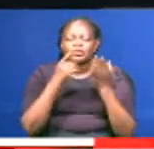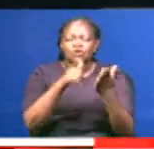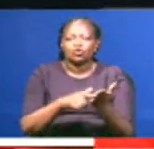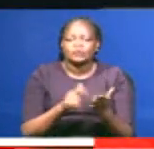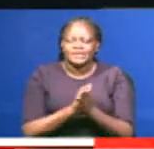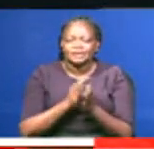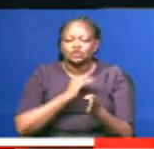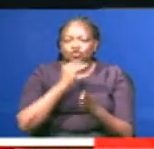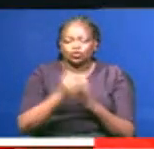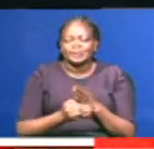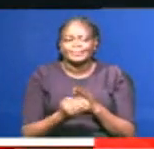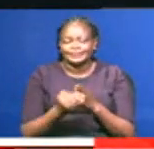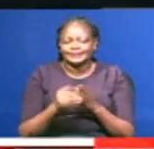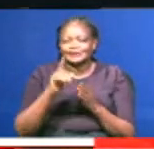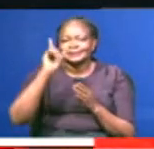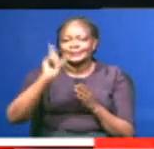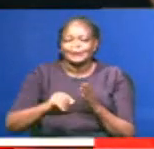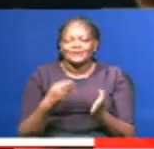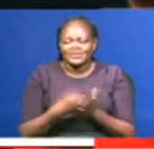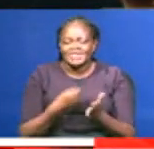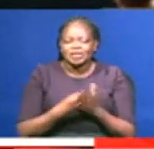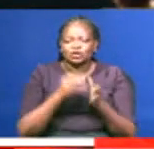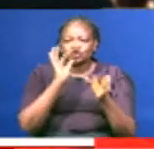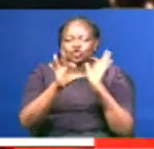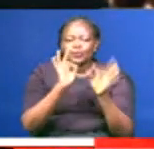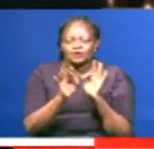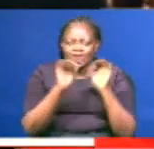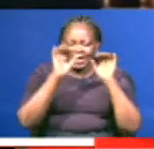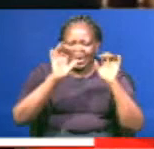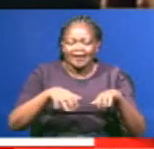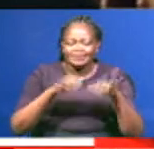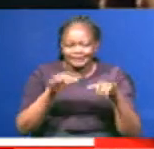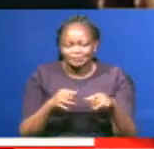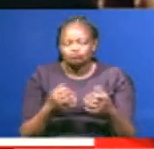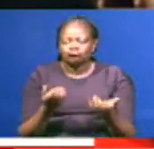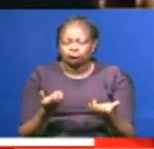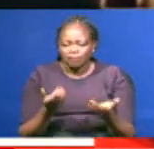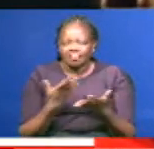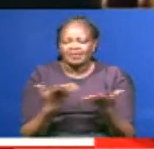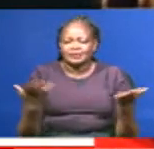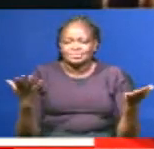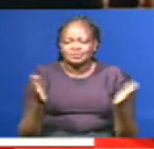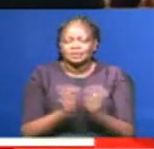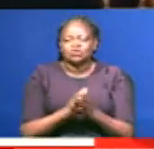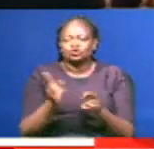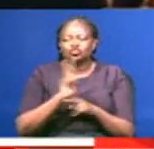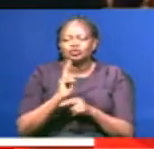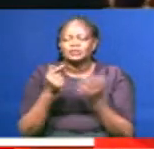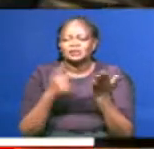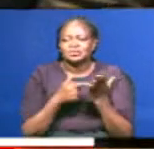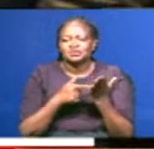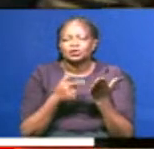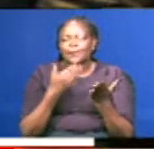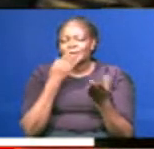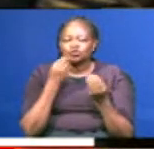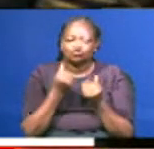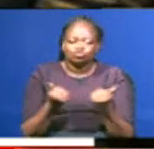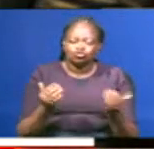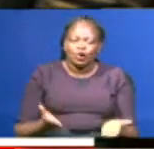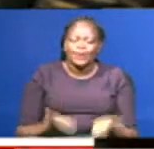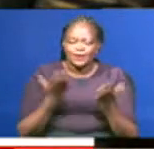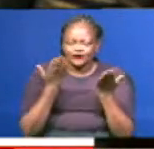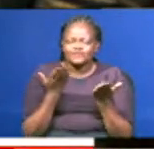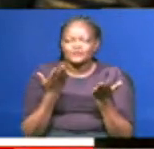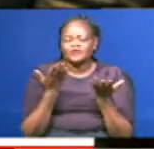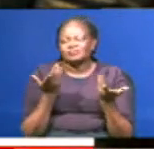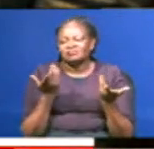insurance, affordable financing options on agricultural imports, using IT-based solutions to improve credit risk